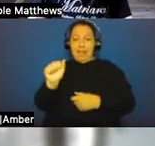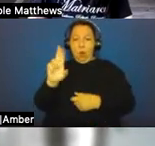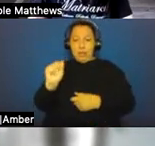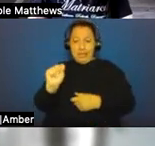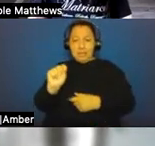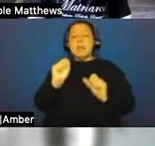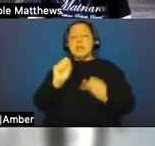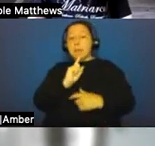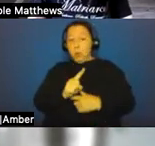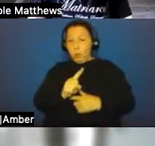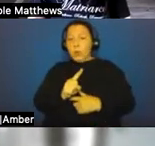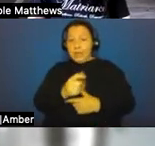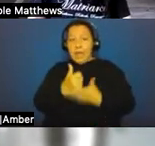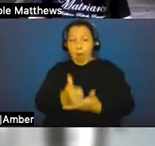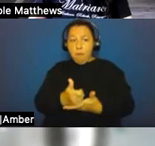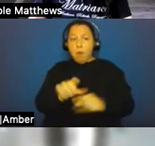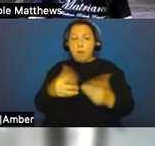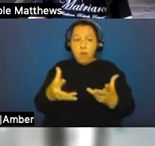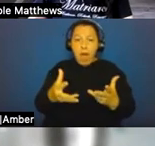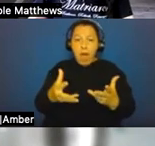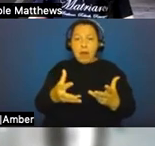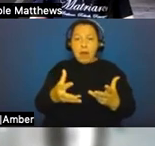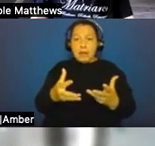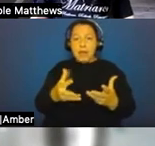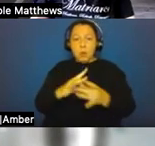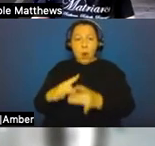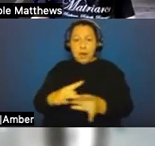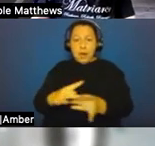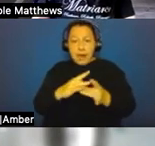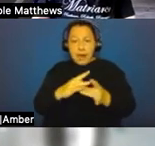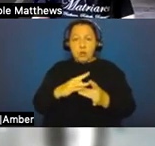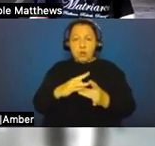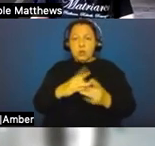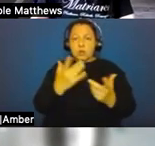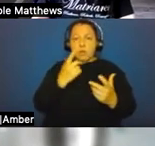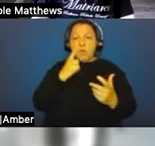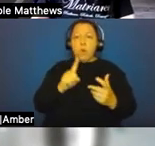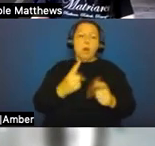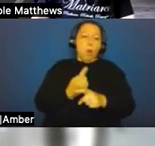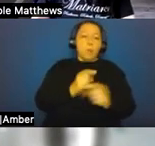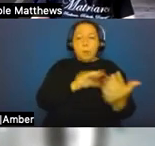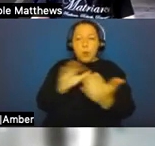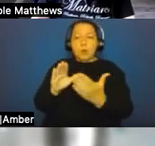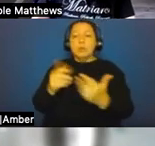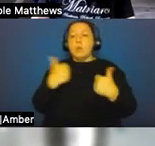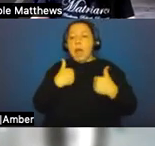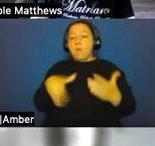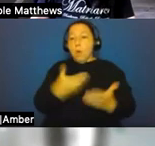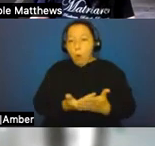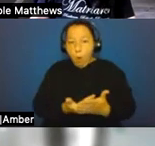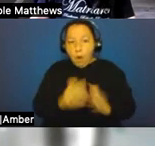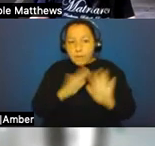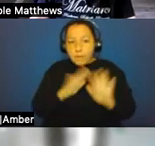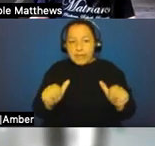coordination to improve responses, so that you have all of those systems players that are coming together. They're developing